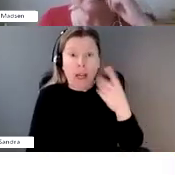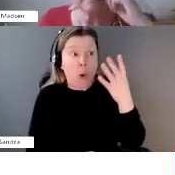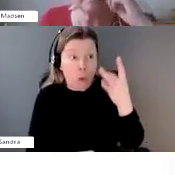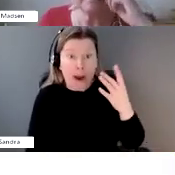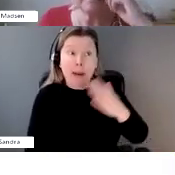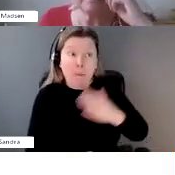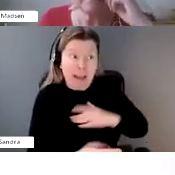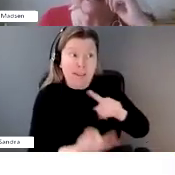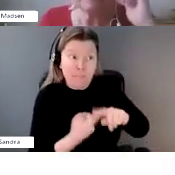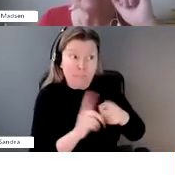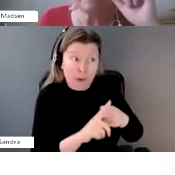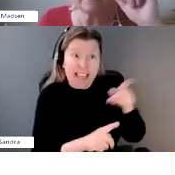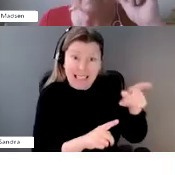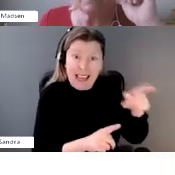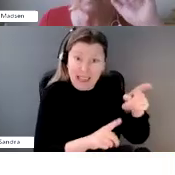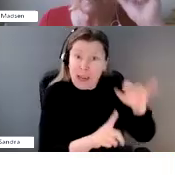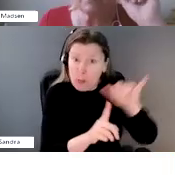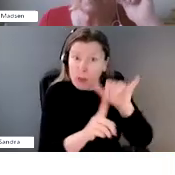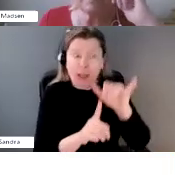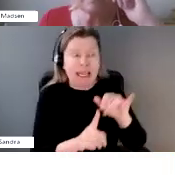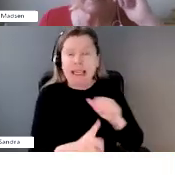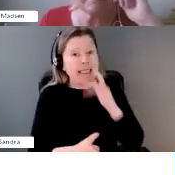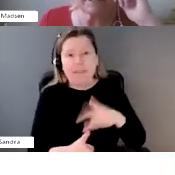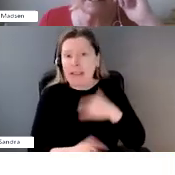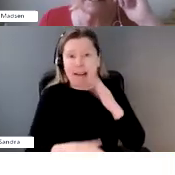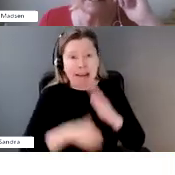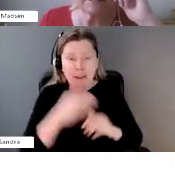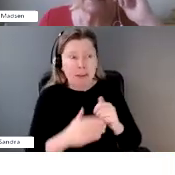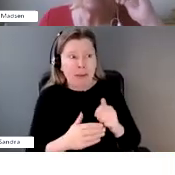bullying. They felt uncomfortable about it, but it was their